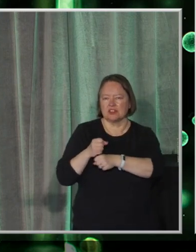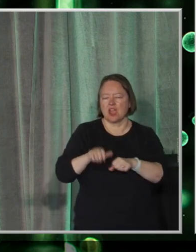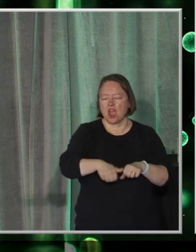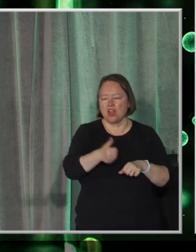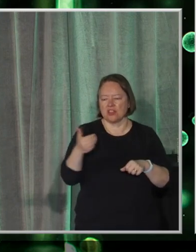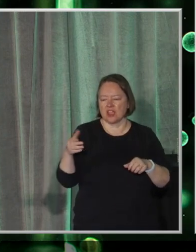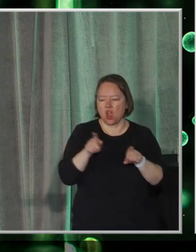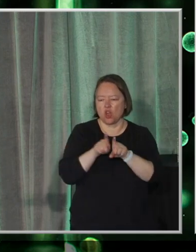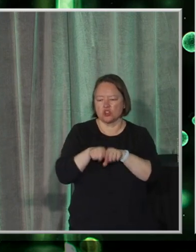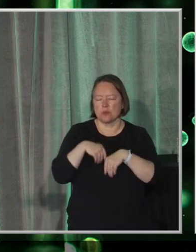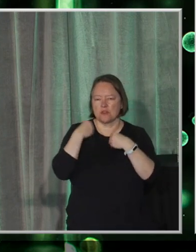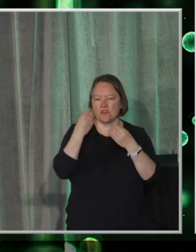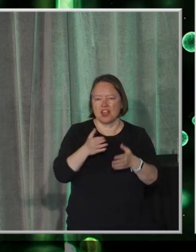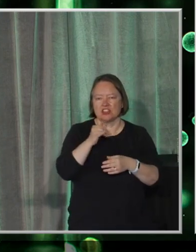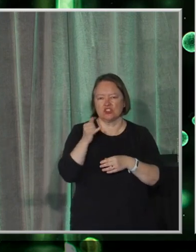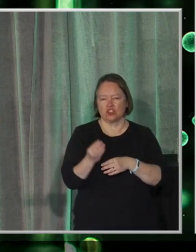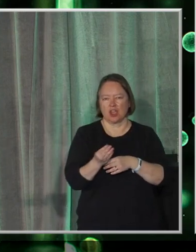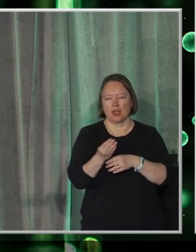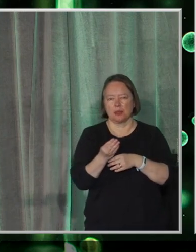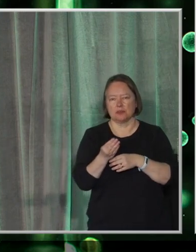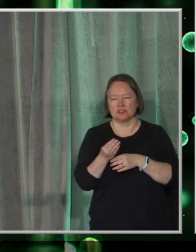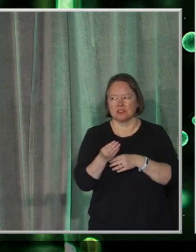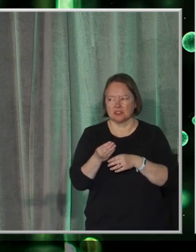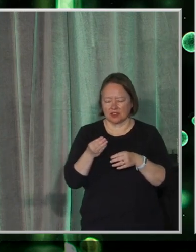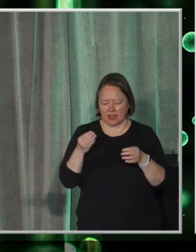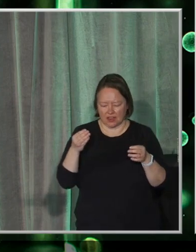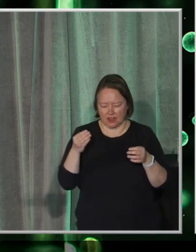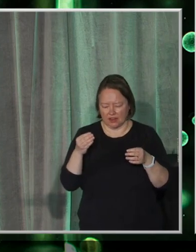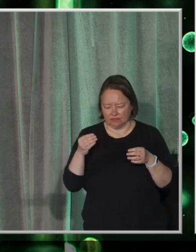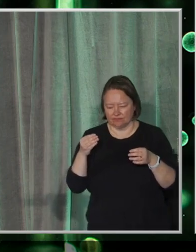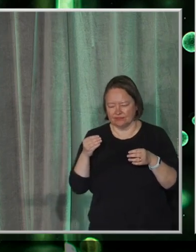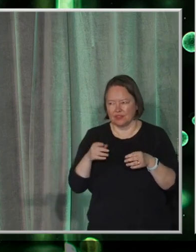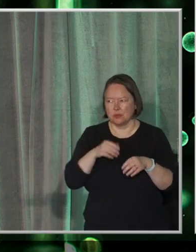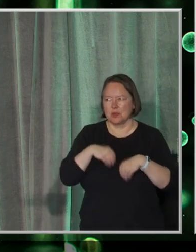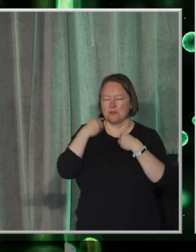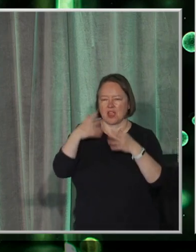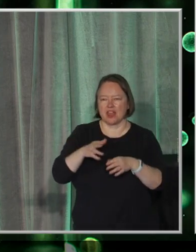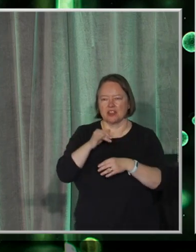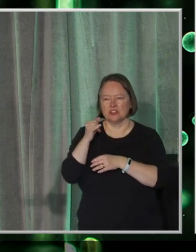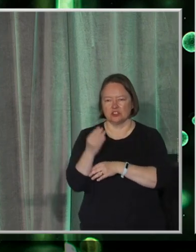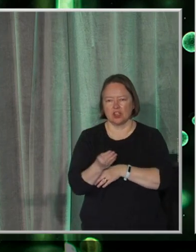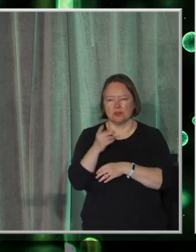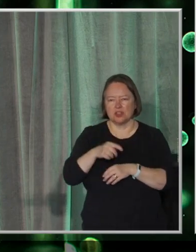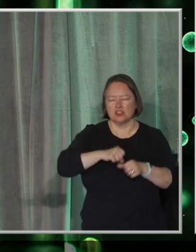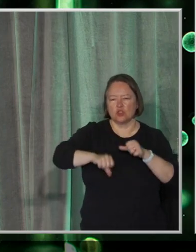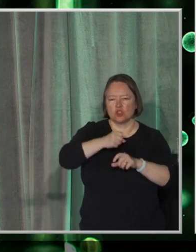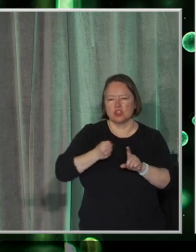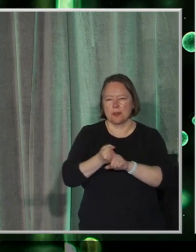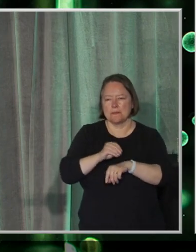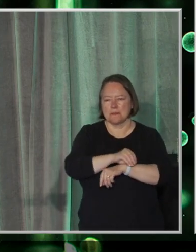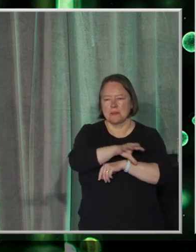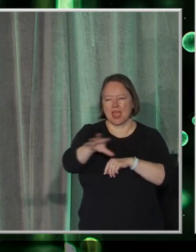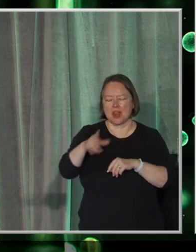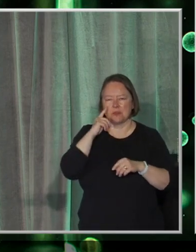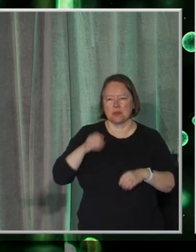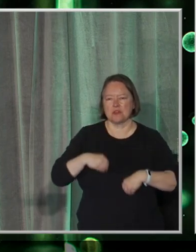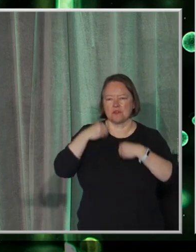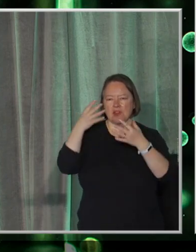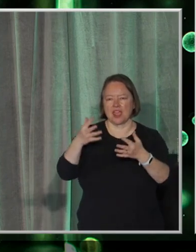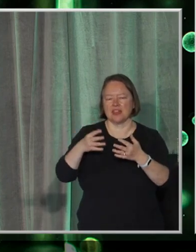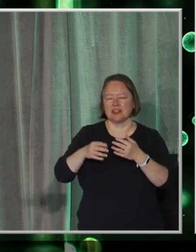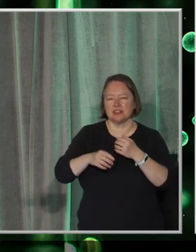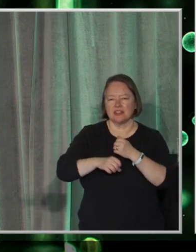will be also be providing jobs, even though it won't be too much, but we'll be providing jobs, which will be in the social impact, and also we'll be providing the